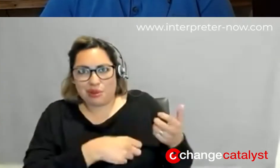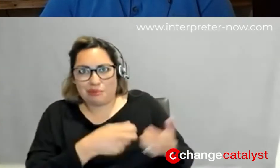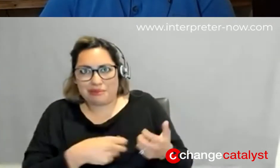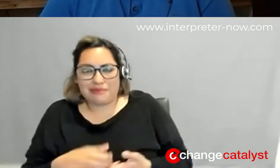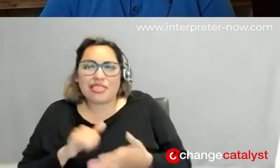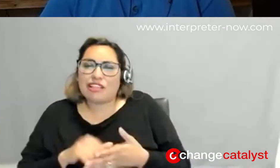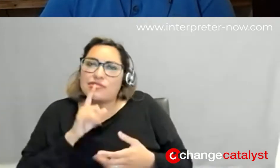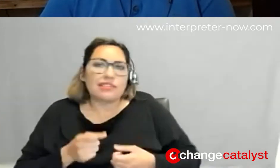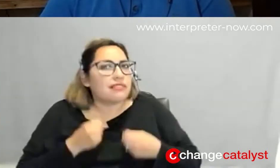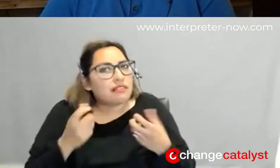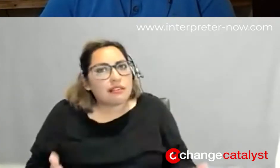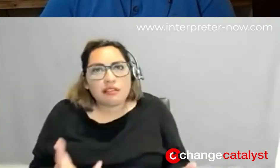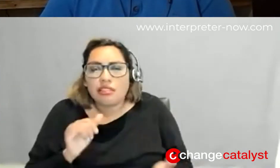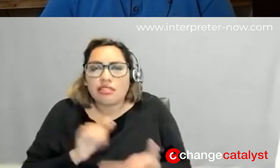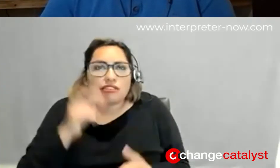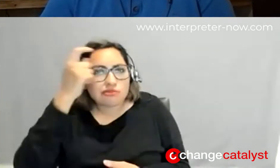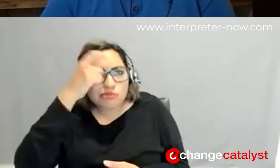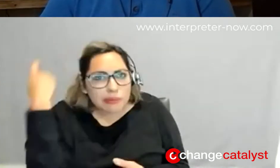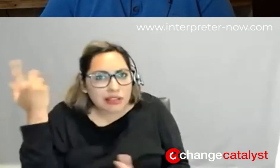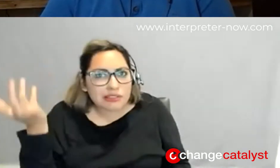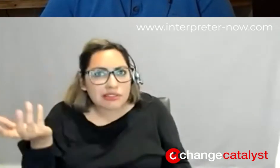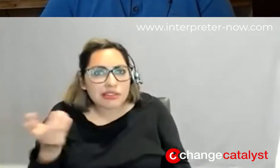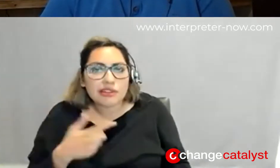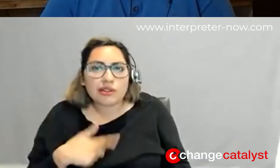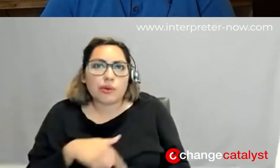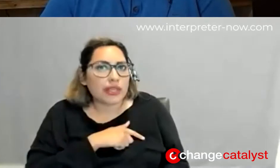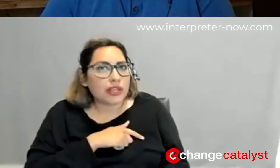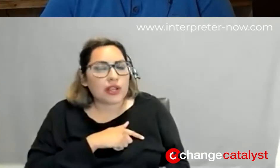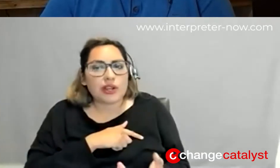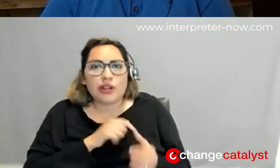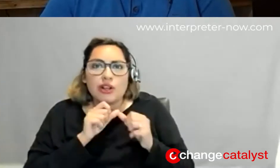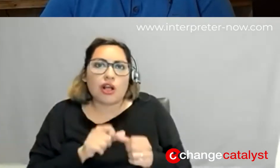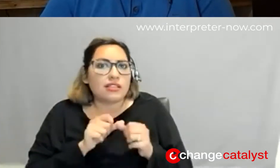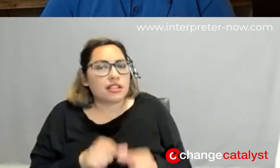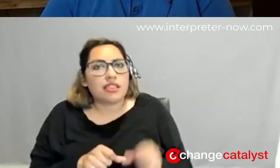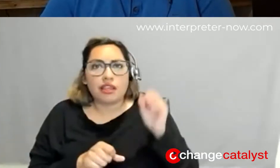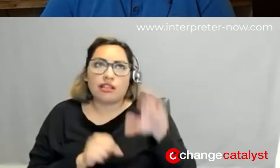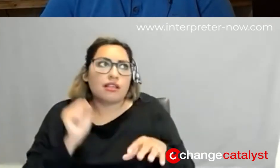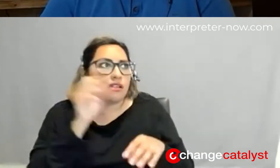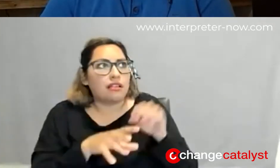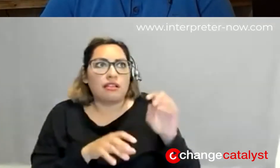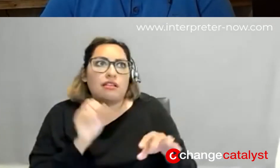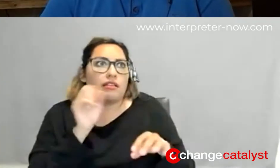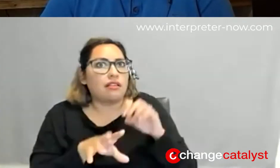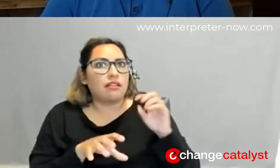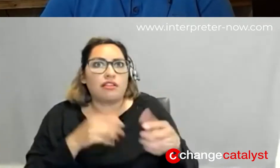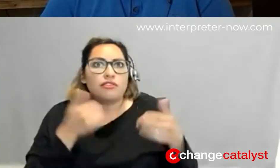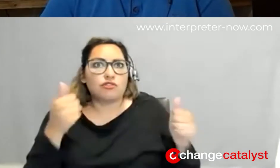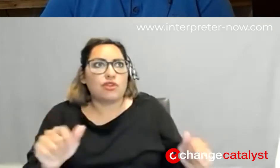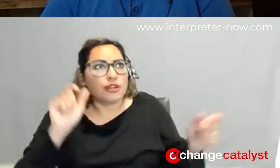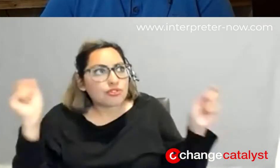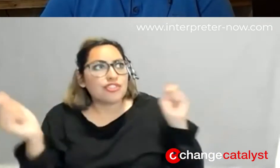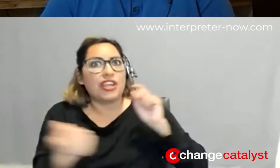draining, it's traumatizing. And if we're just constantly throwing this information at folks to change the